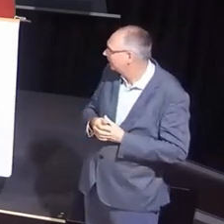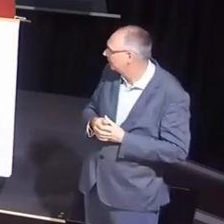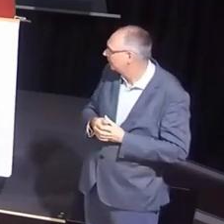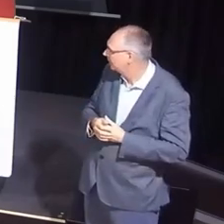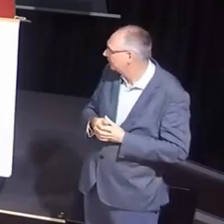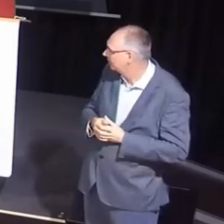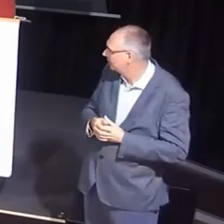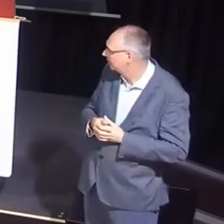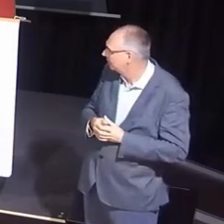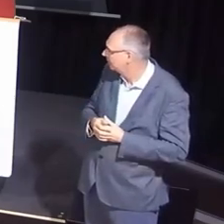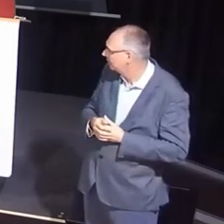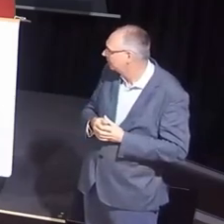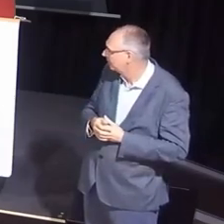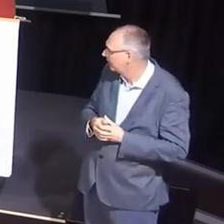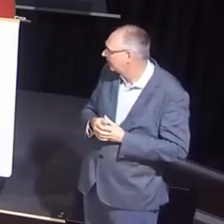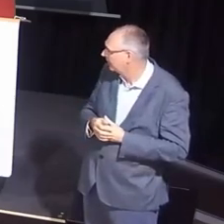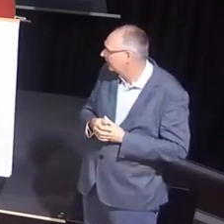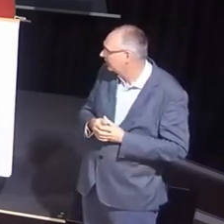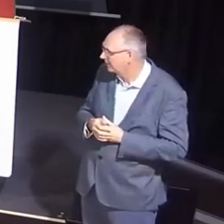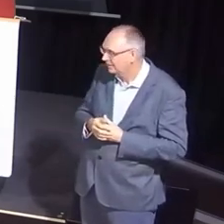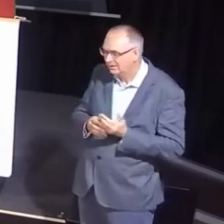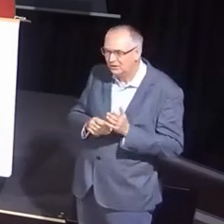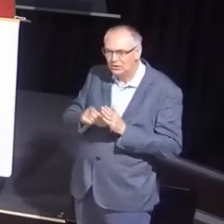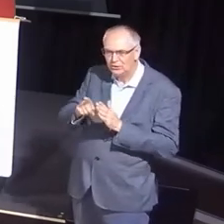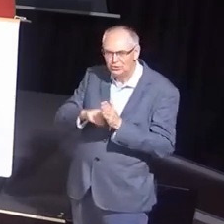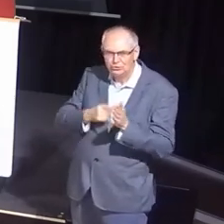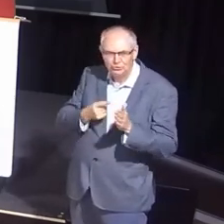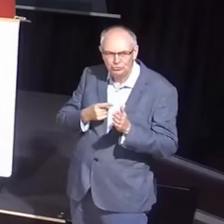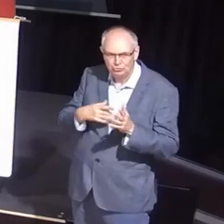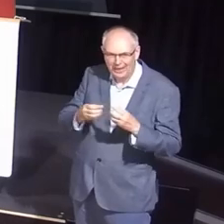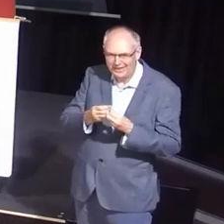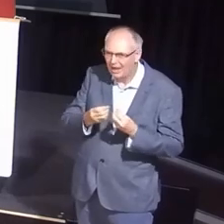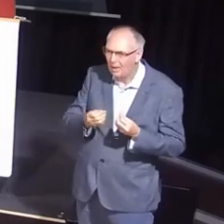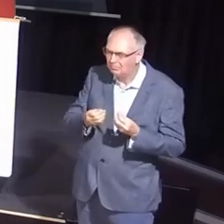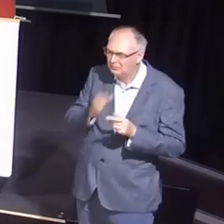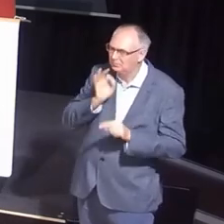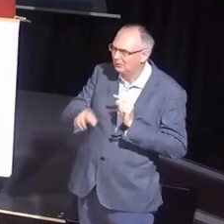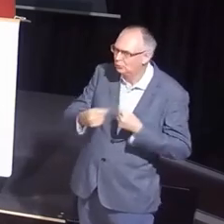Jacob is very special to me, so it makes me extra emotional.